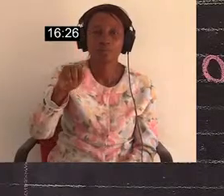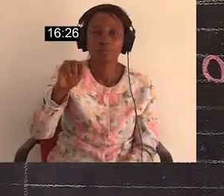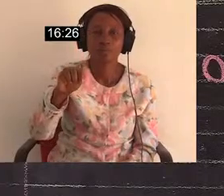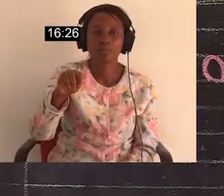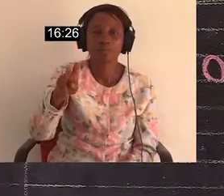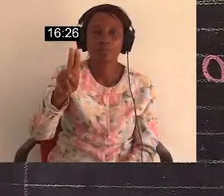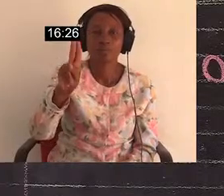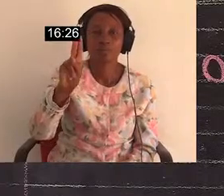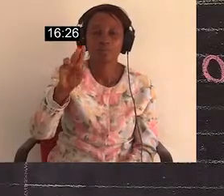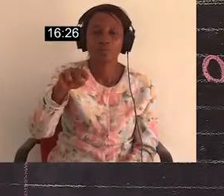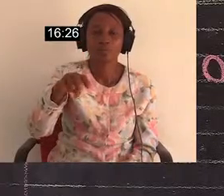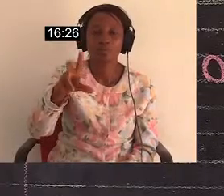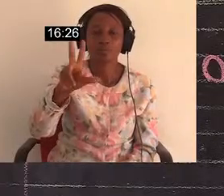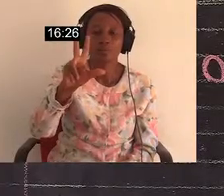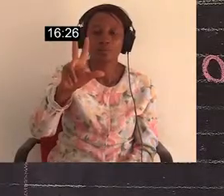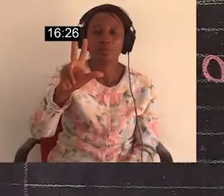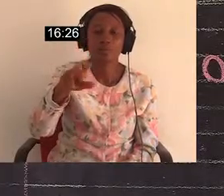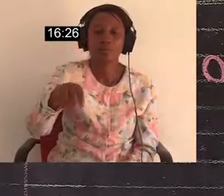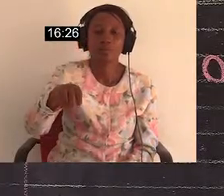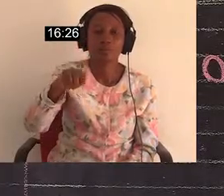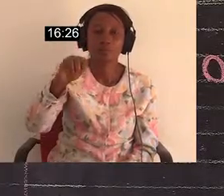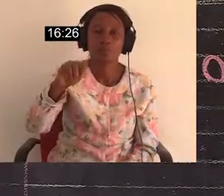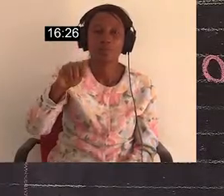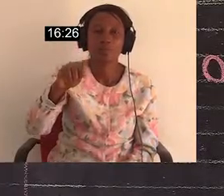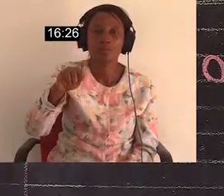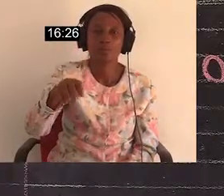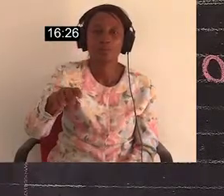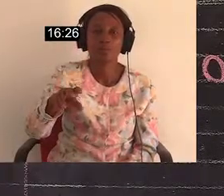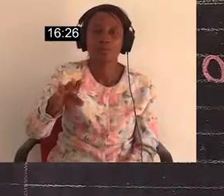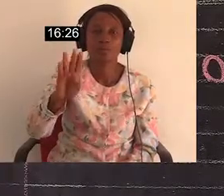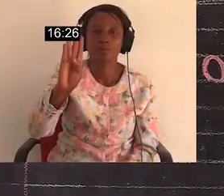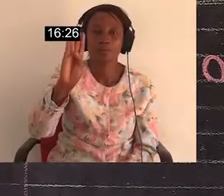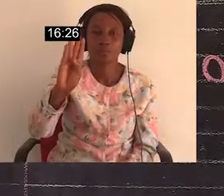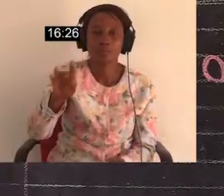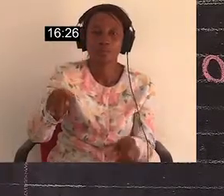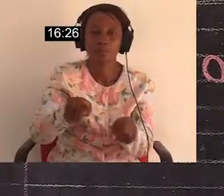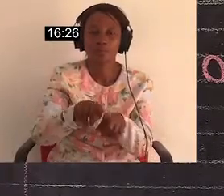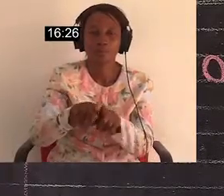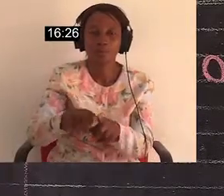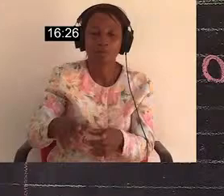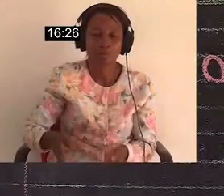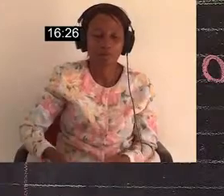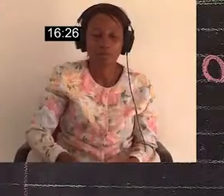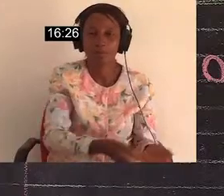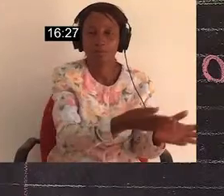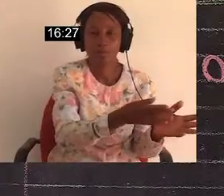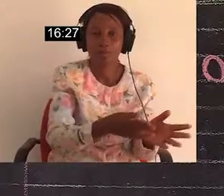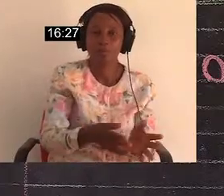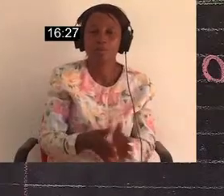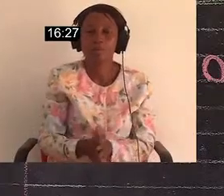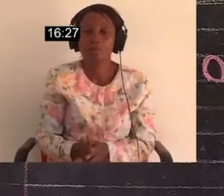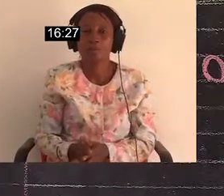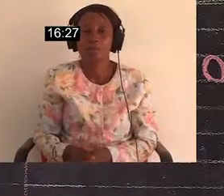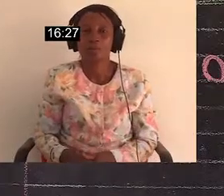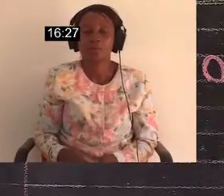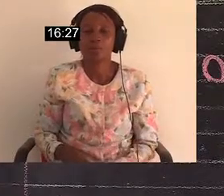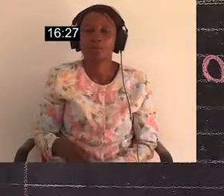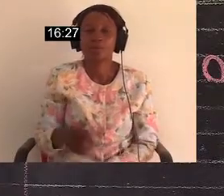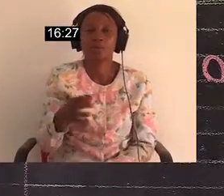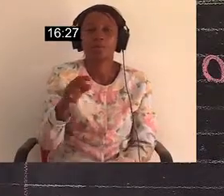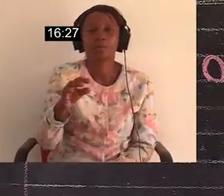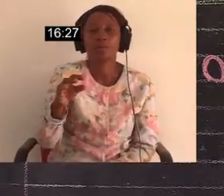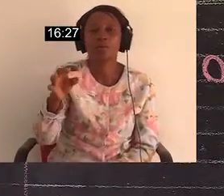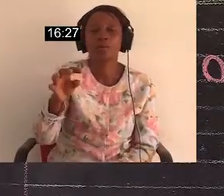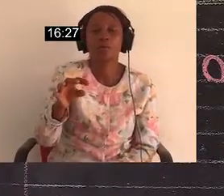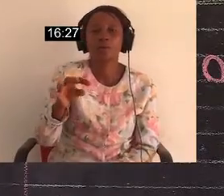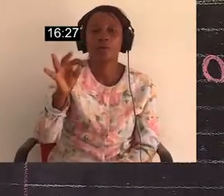Oh, fox. Fox. Can you hear an O